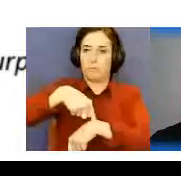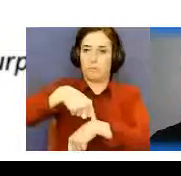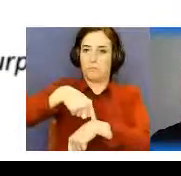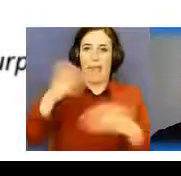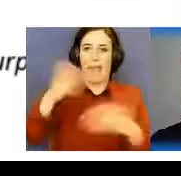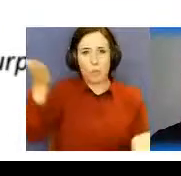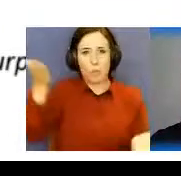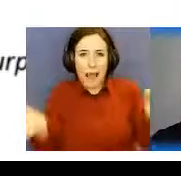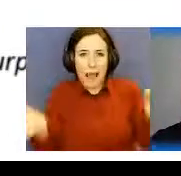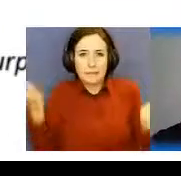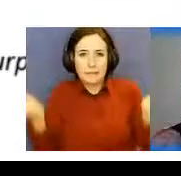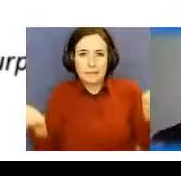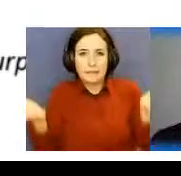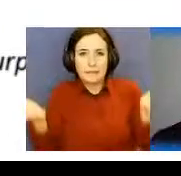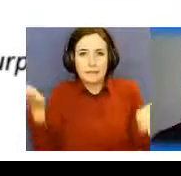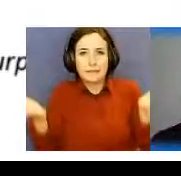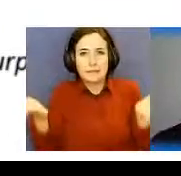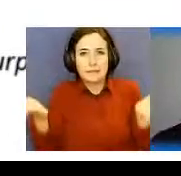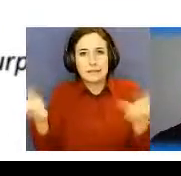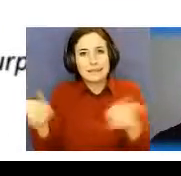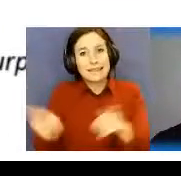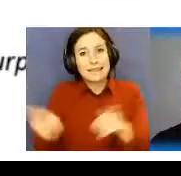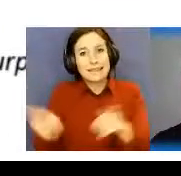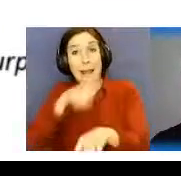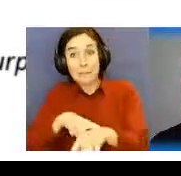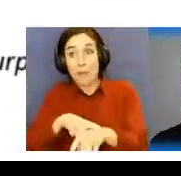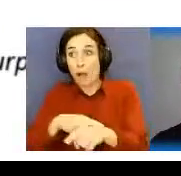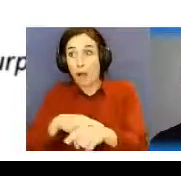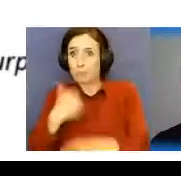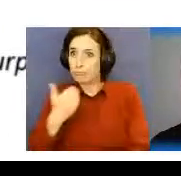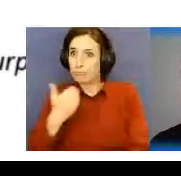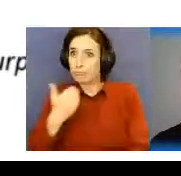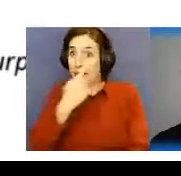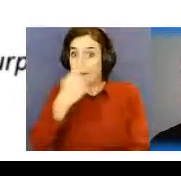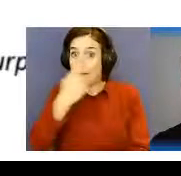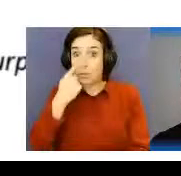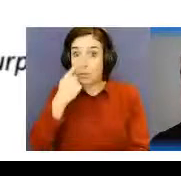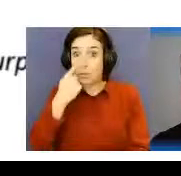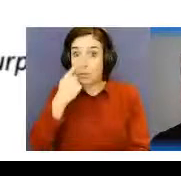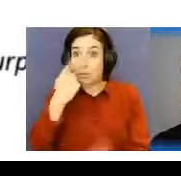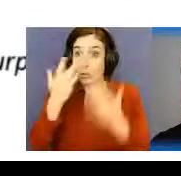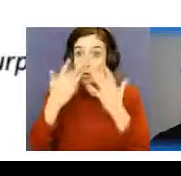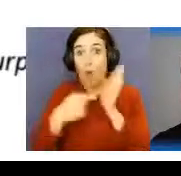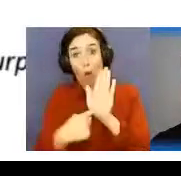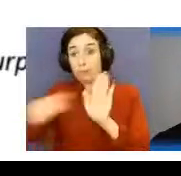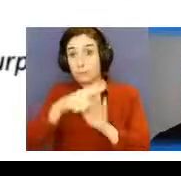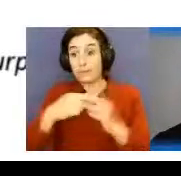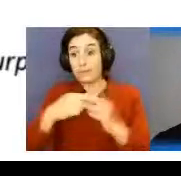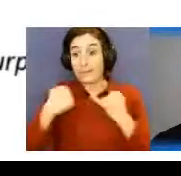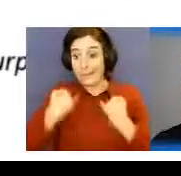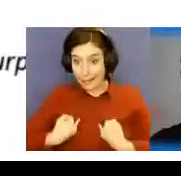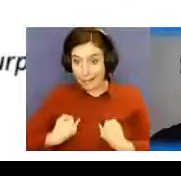messages that say and talk about the evidence that being active can have on people's conditions. So actually, yes, rest is important, but